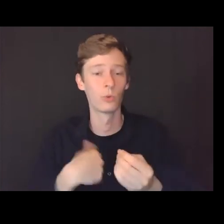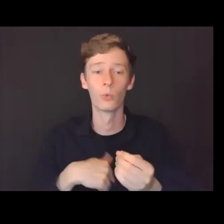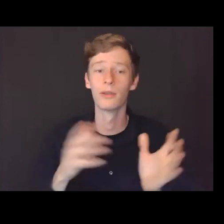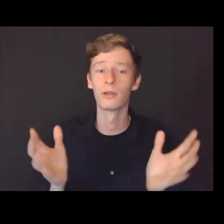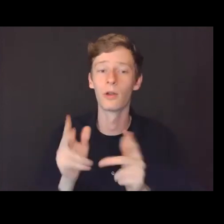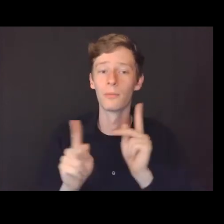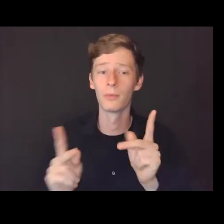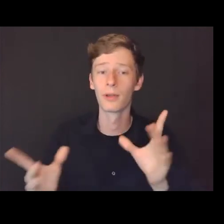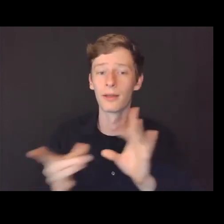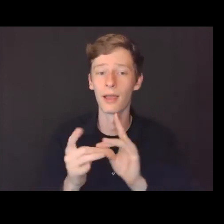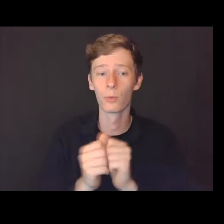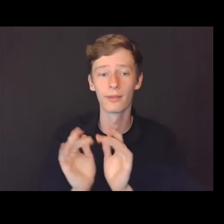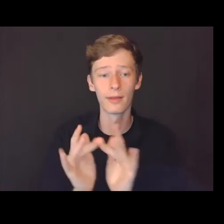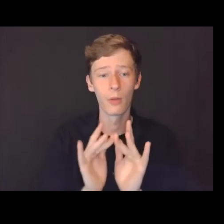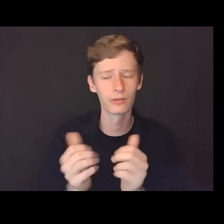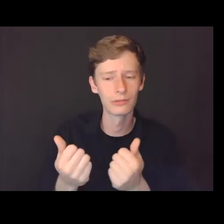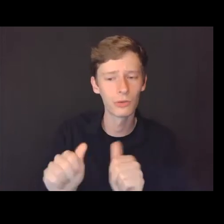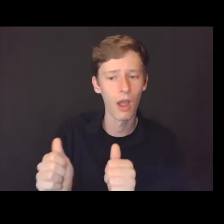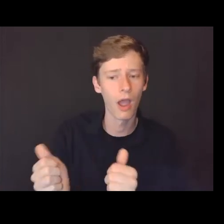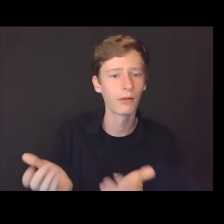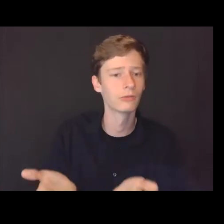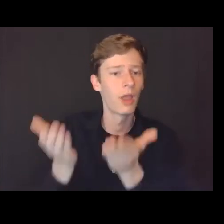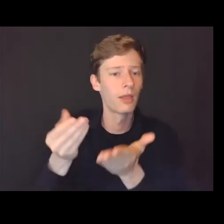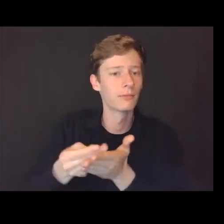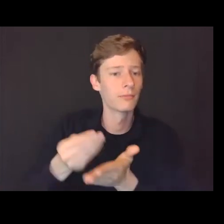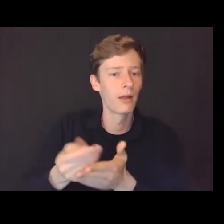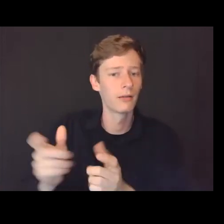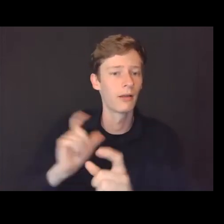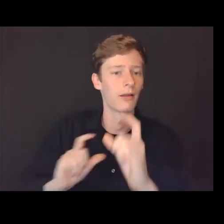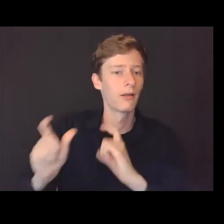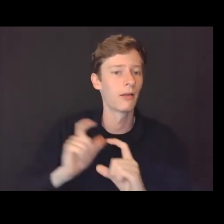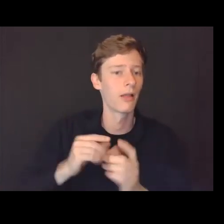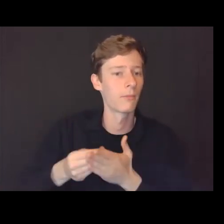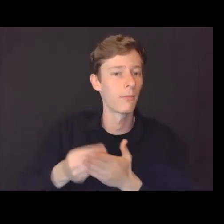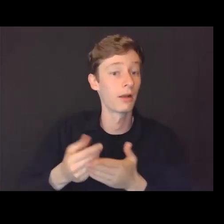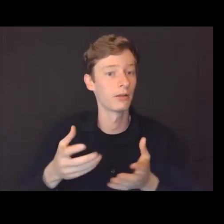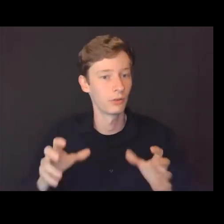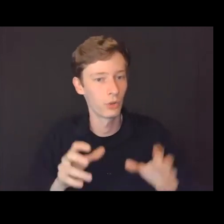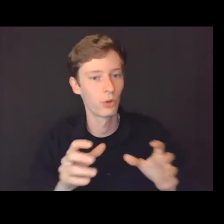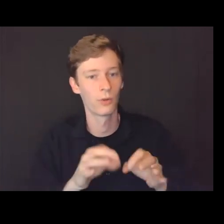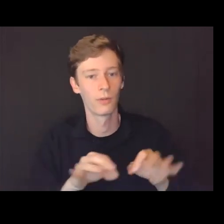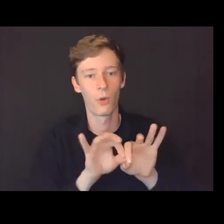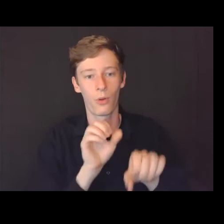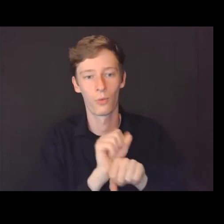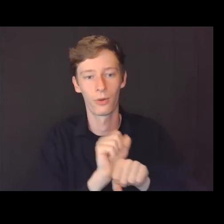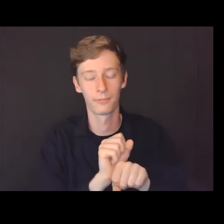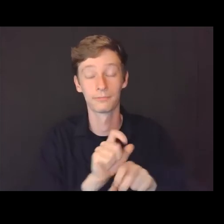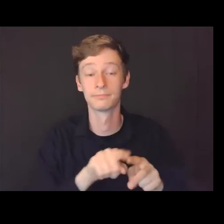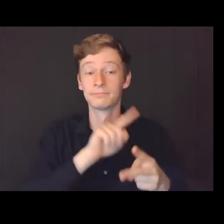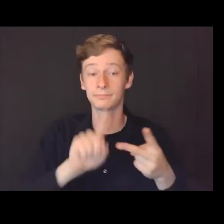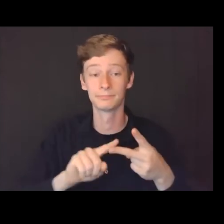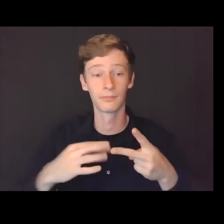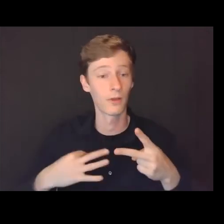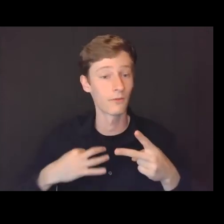their networks and help us raise the money that we need to do this critical work. We also engage volunteers to help us with things like, you